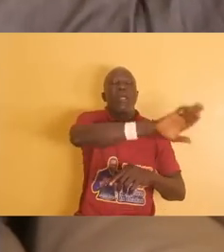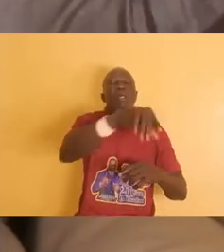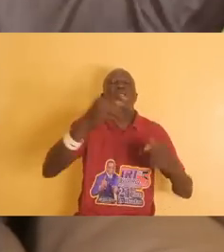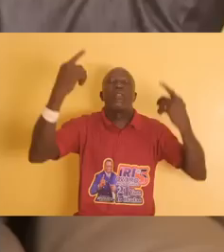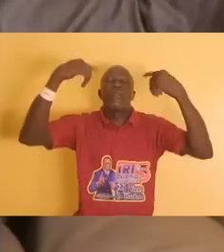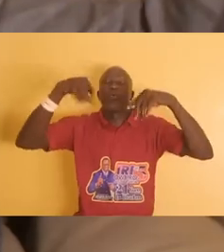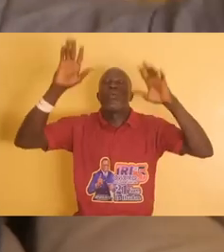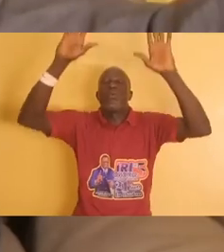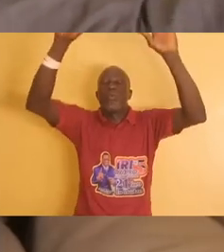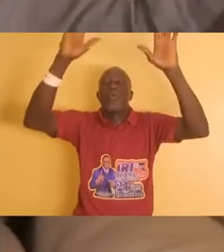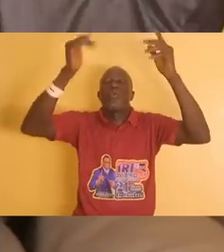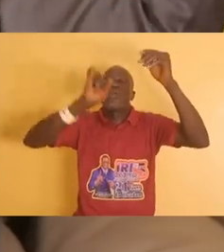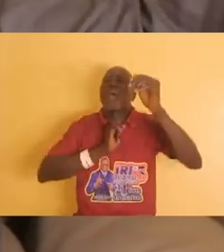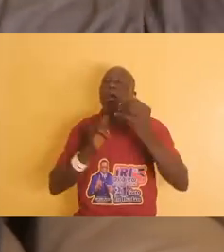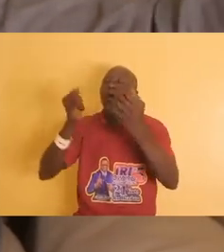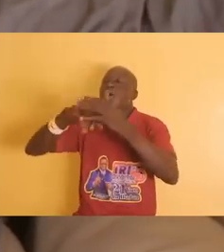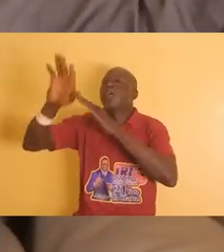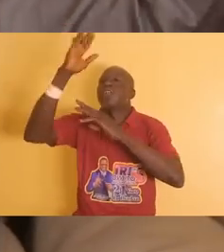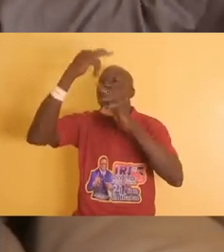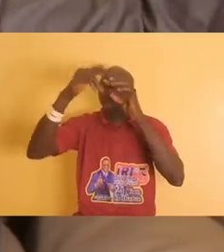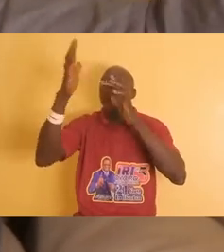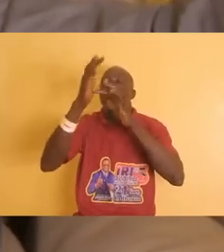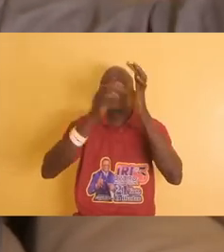eya lo lo wa ya